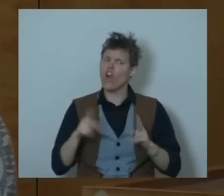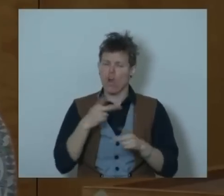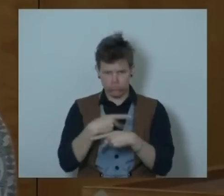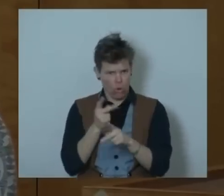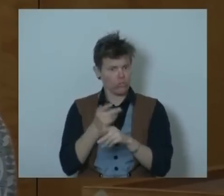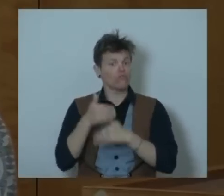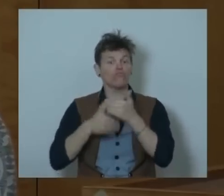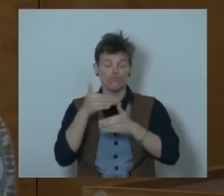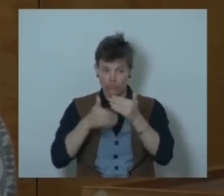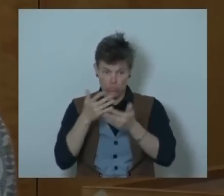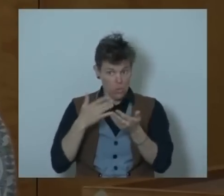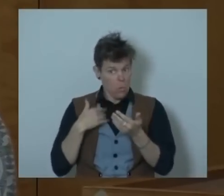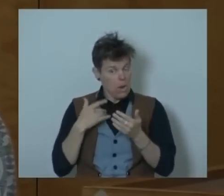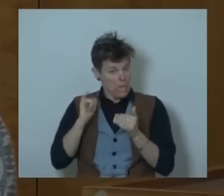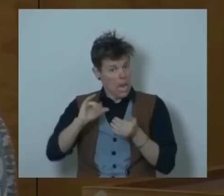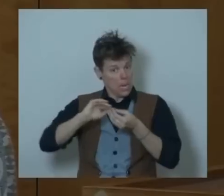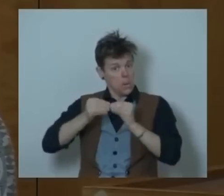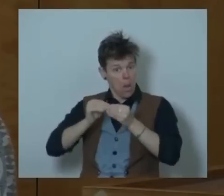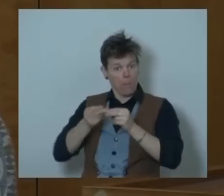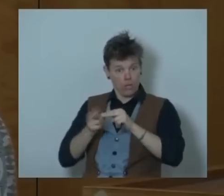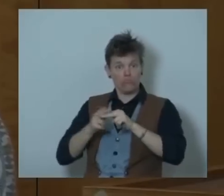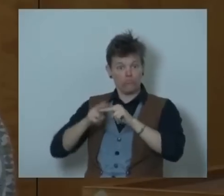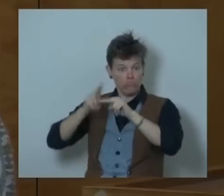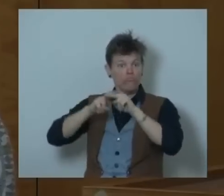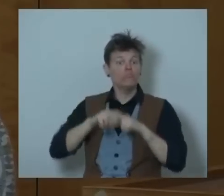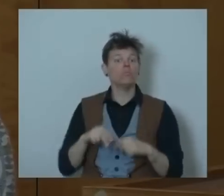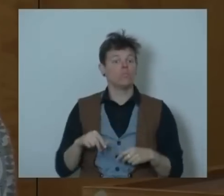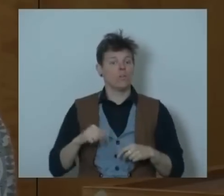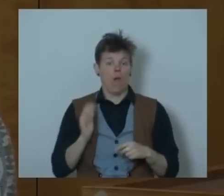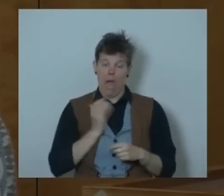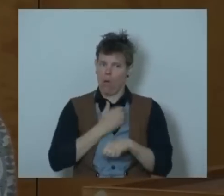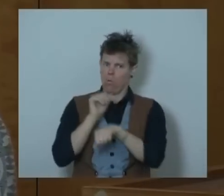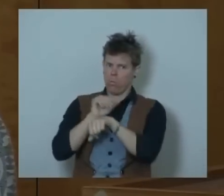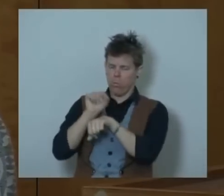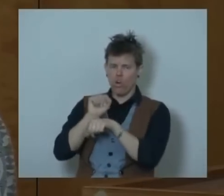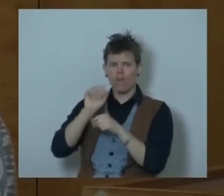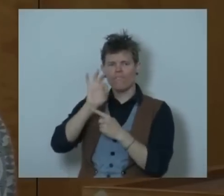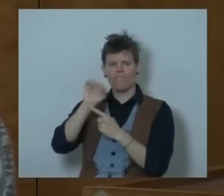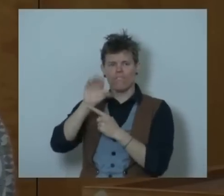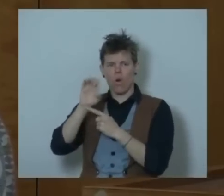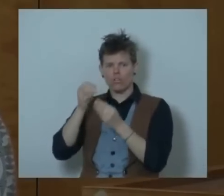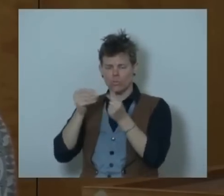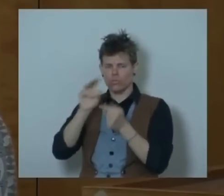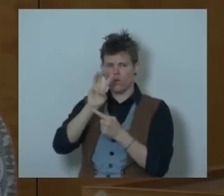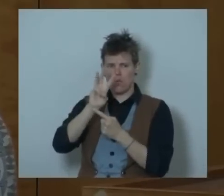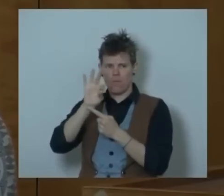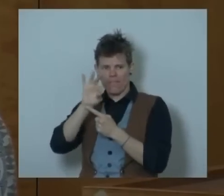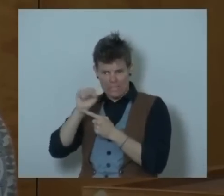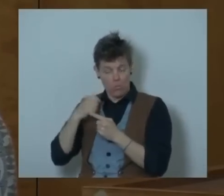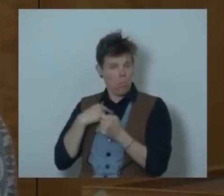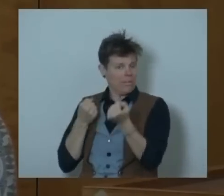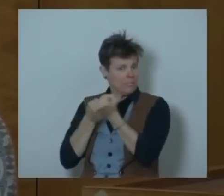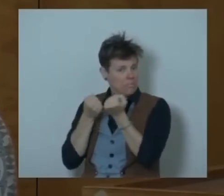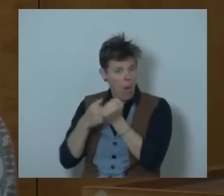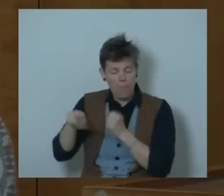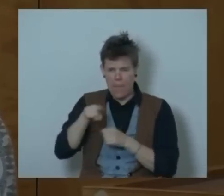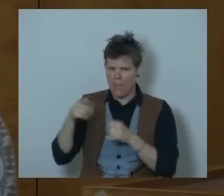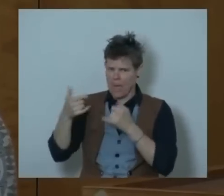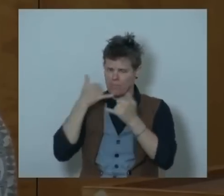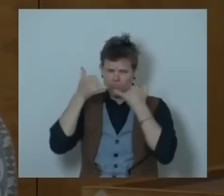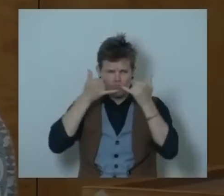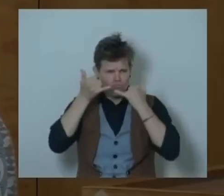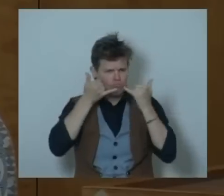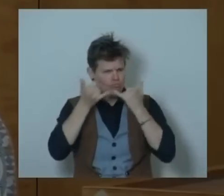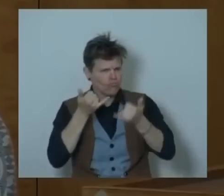at Department of Workforce Solutions this week, helping them answer phone calls as well. So this is not a slow period for many areas of